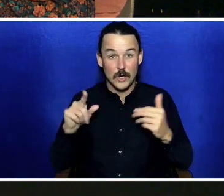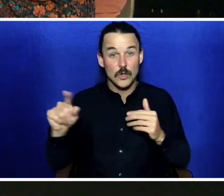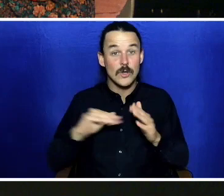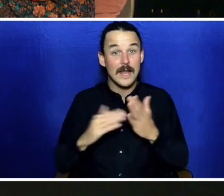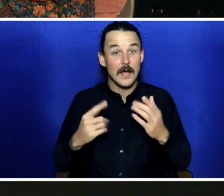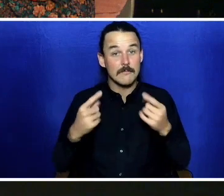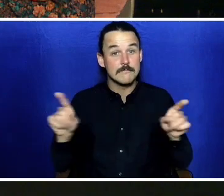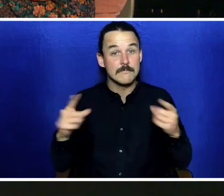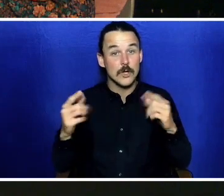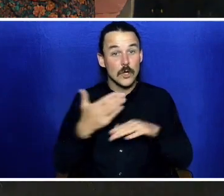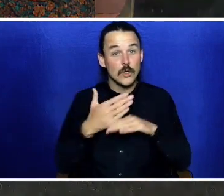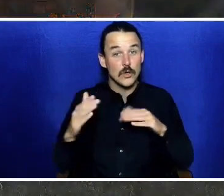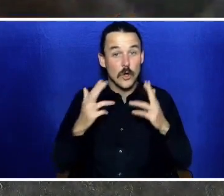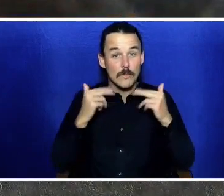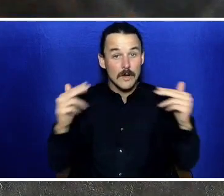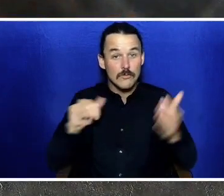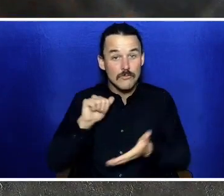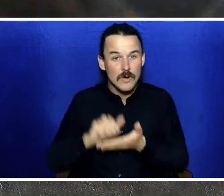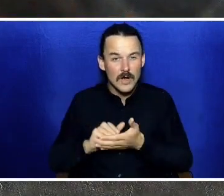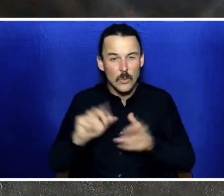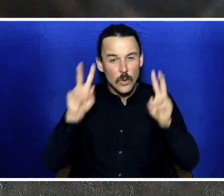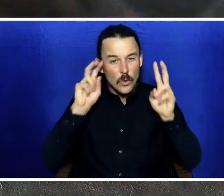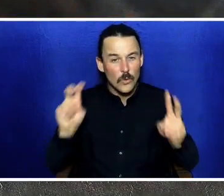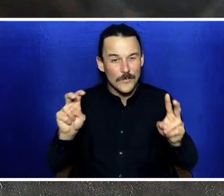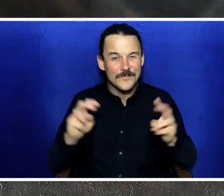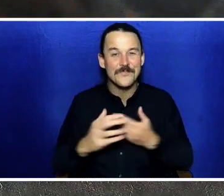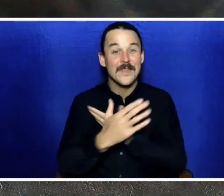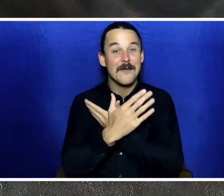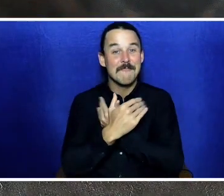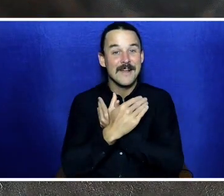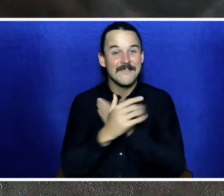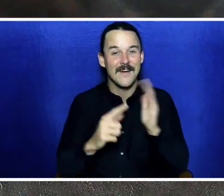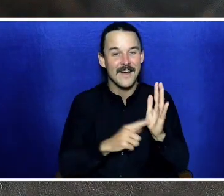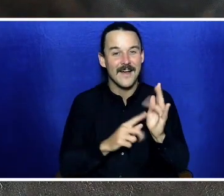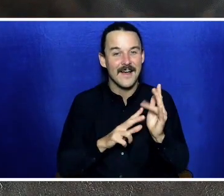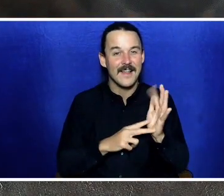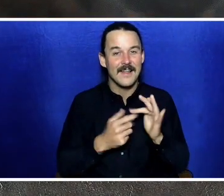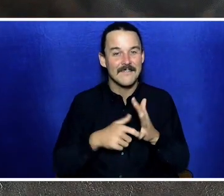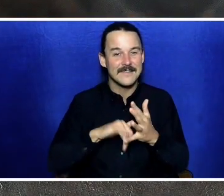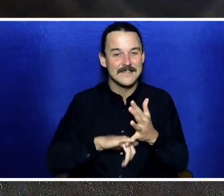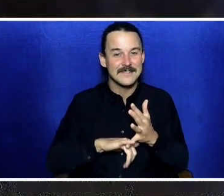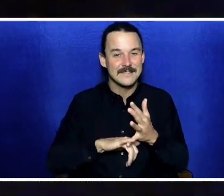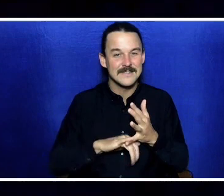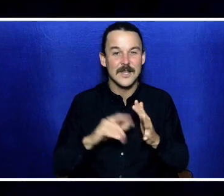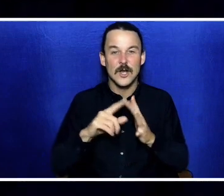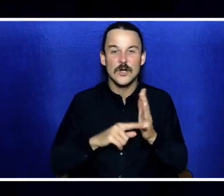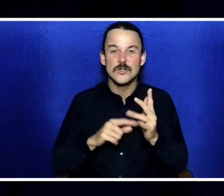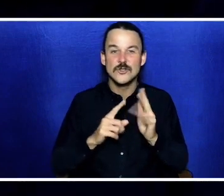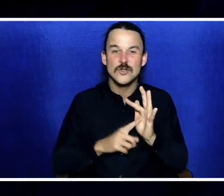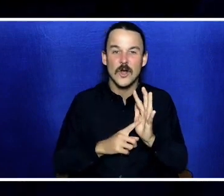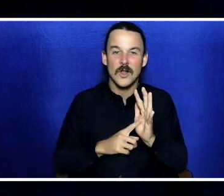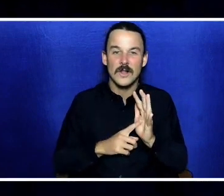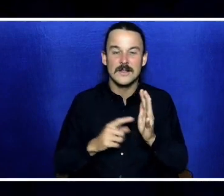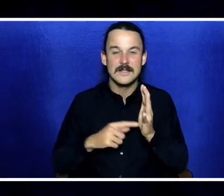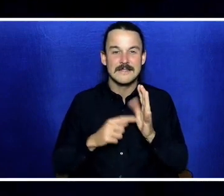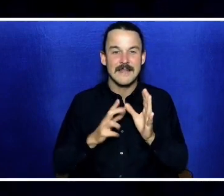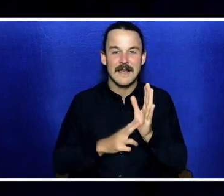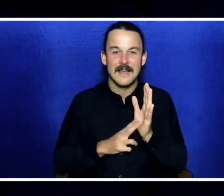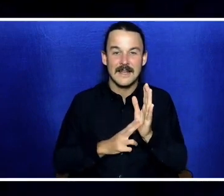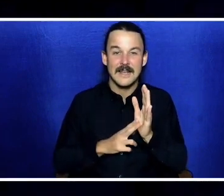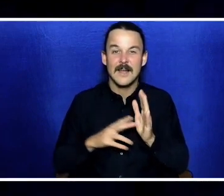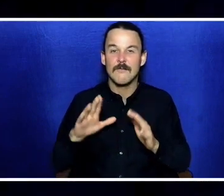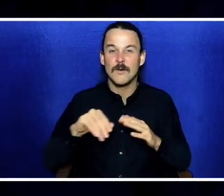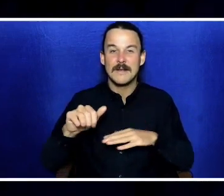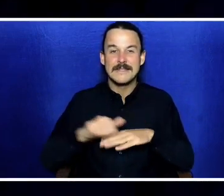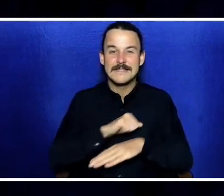The Butterfly Lovers by Joel Tan, a wonderful Singaporean poet, to be directed by one of the great theatre